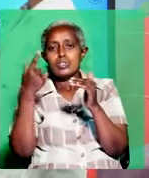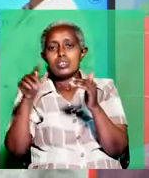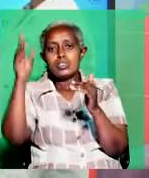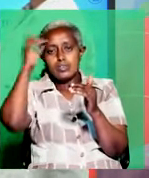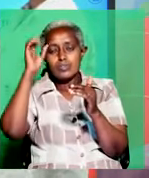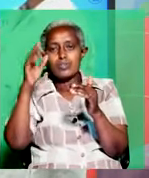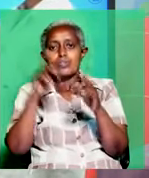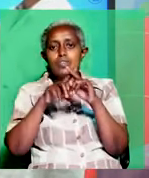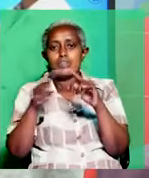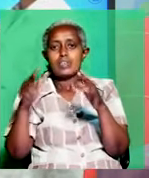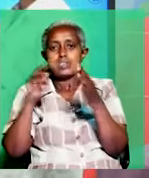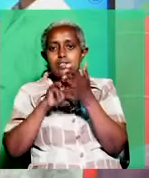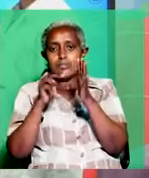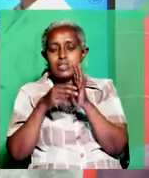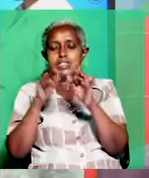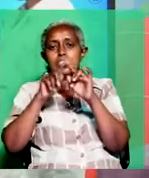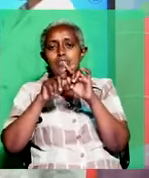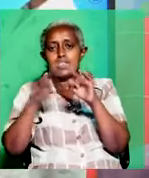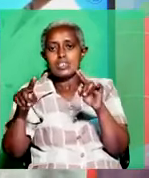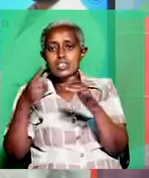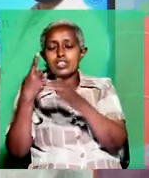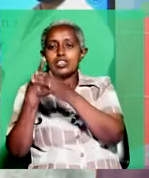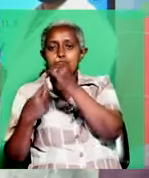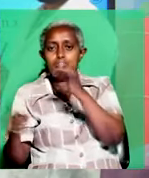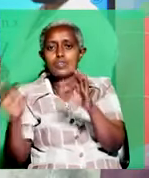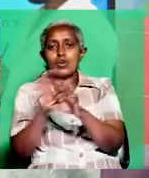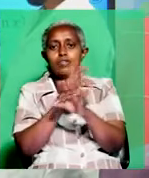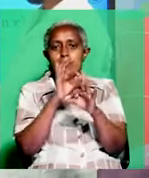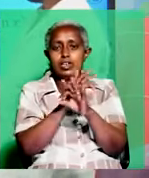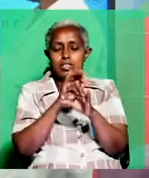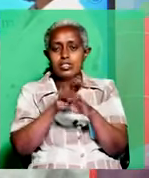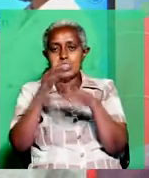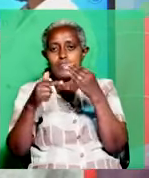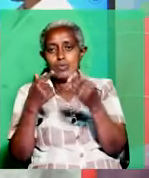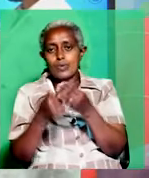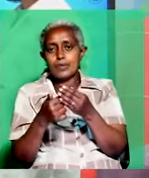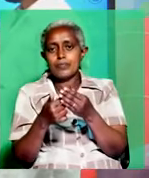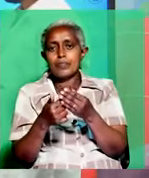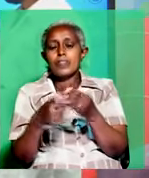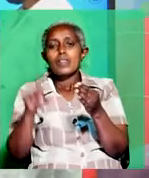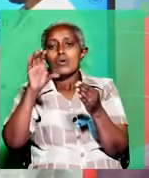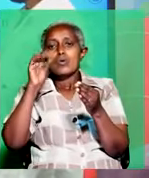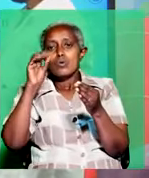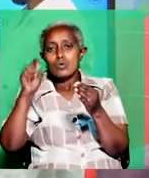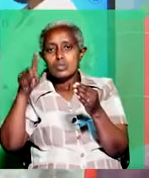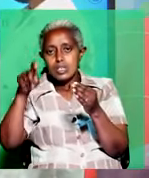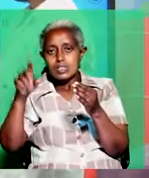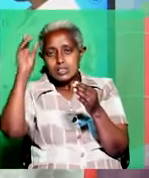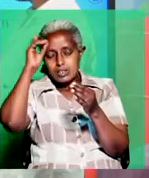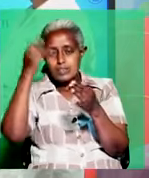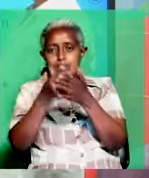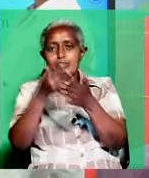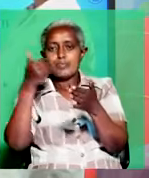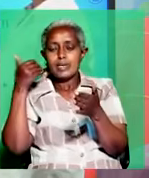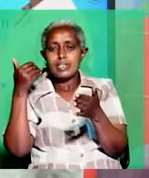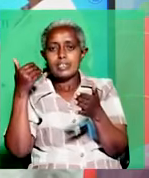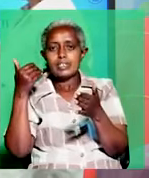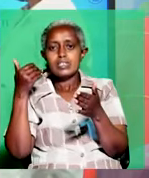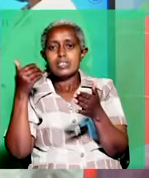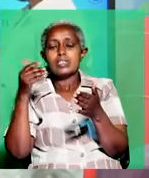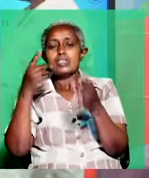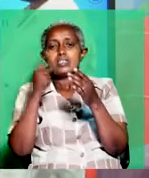of difference means you can differentiate individual functions. Therefore, cos x derivative minus